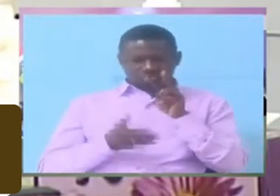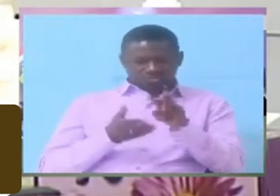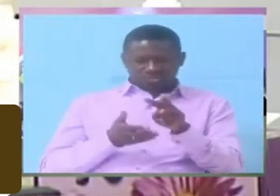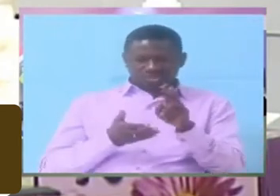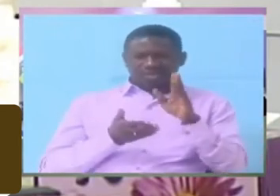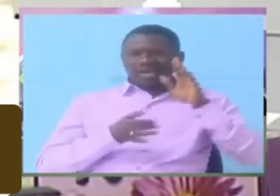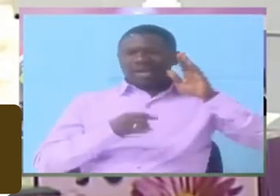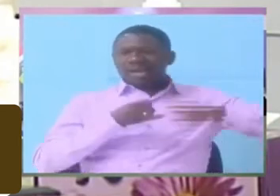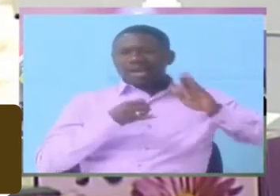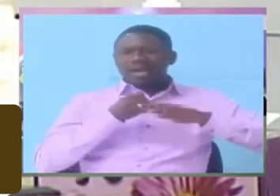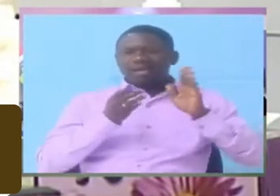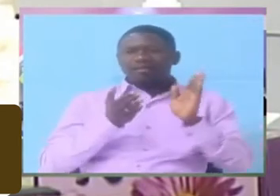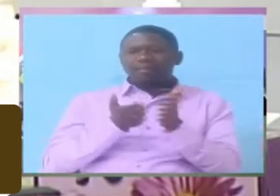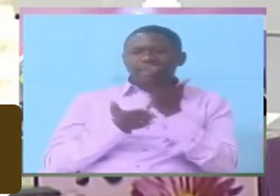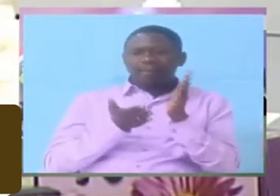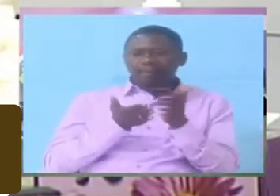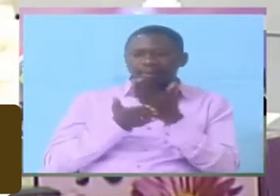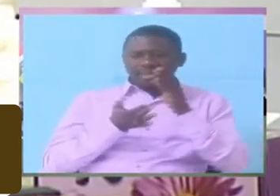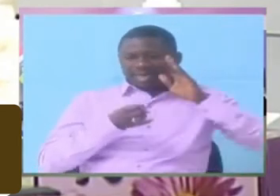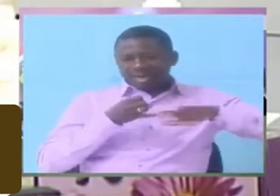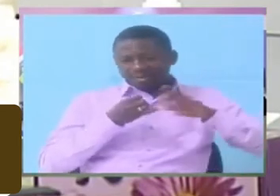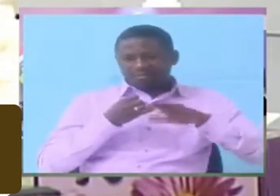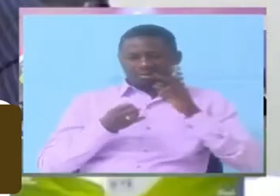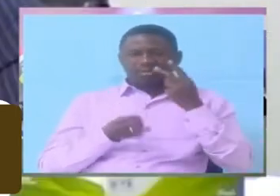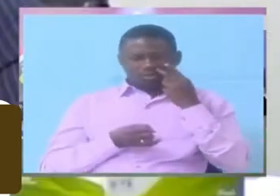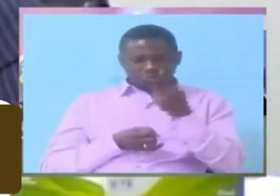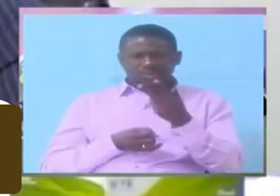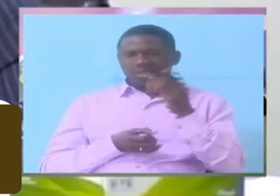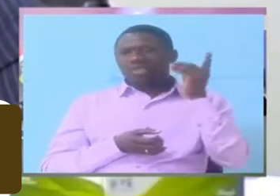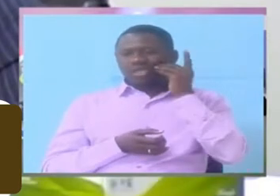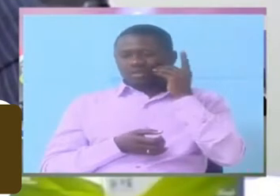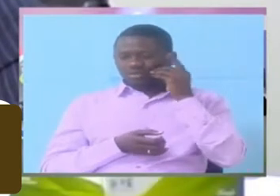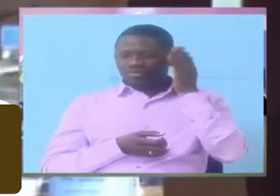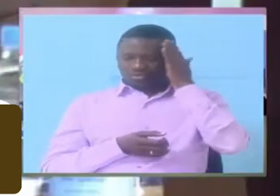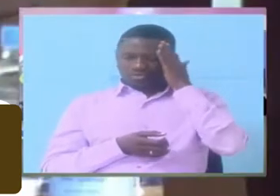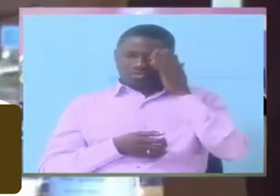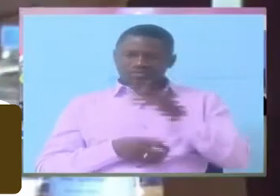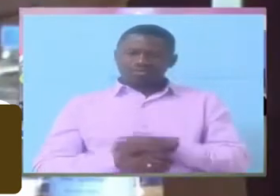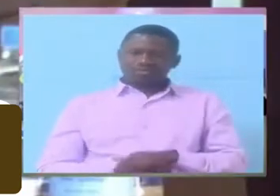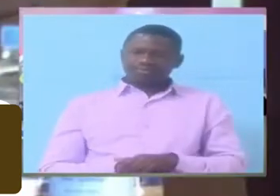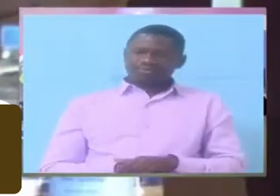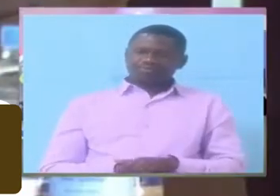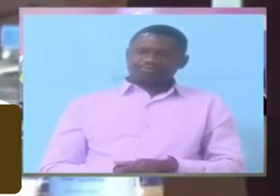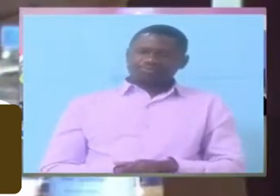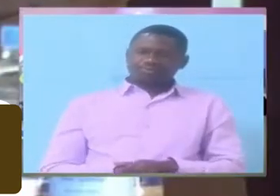ala sign robe dame niye kaiti la bangujube price alumusilo.